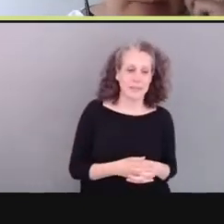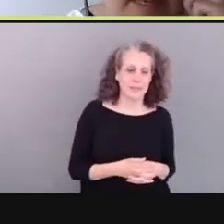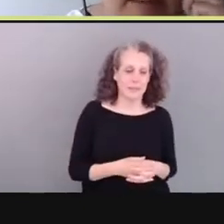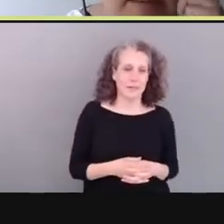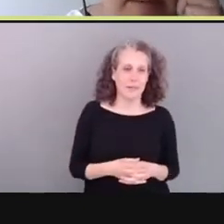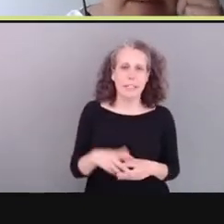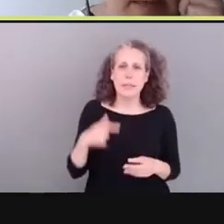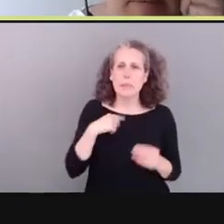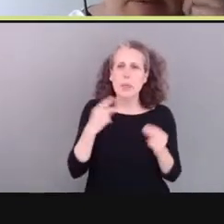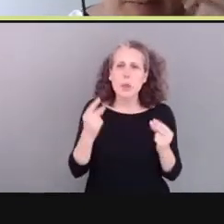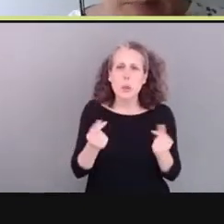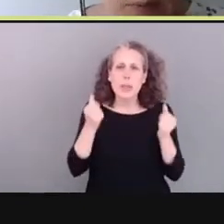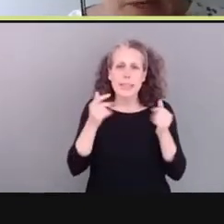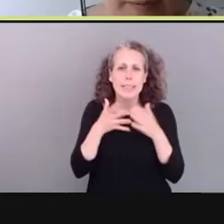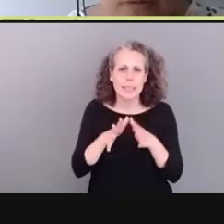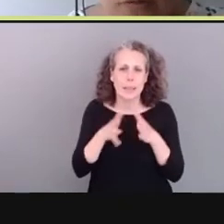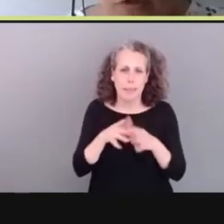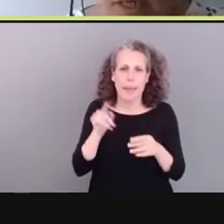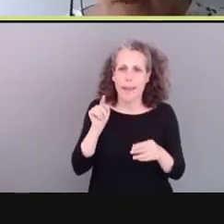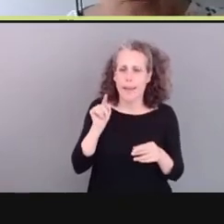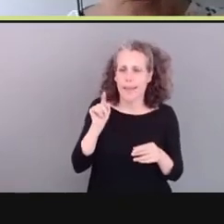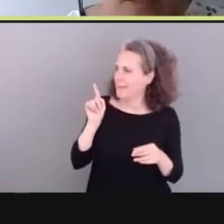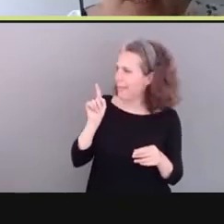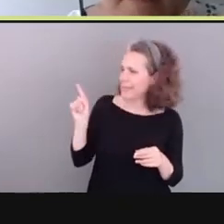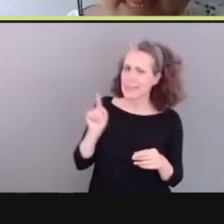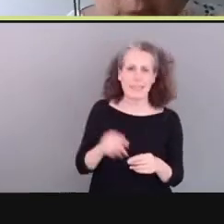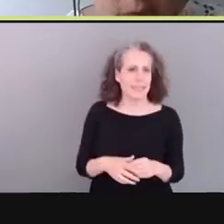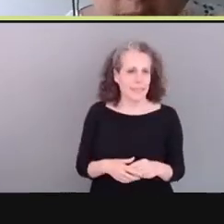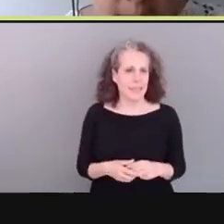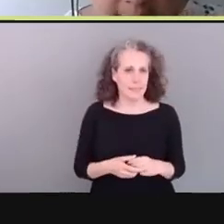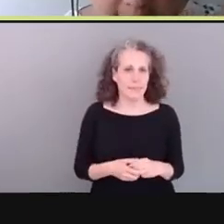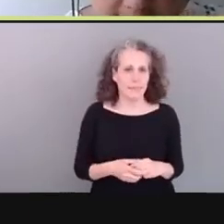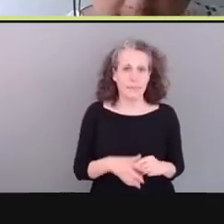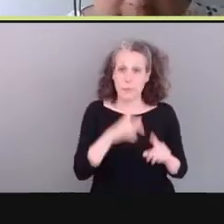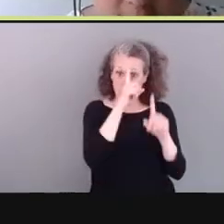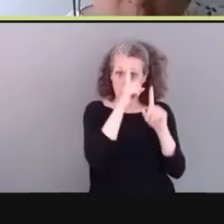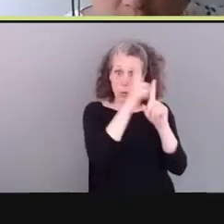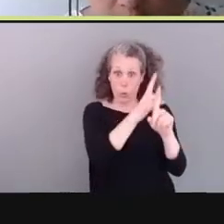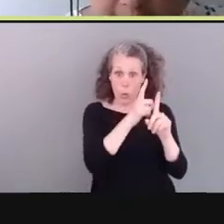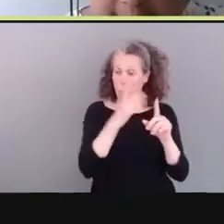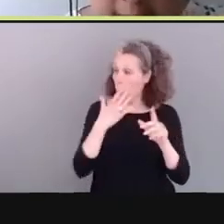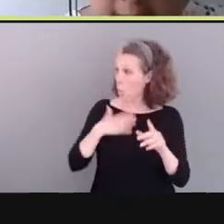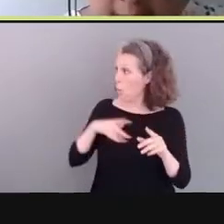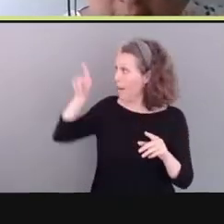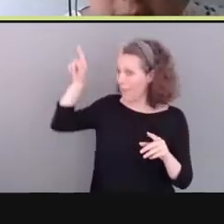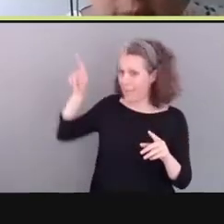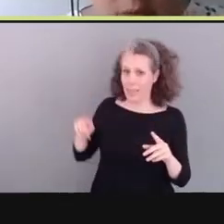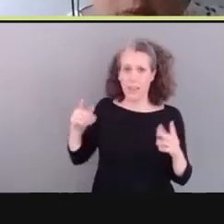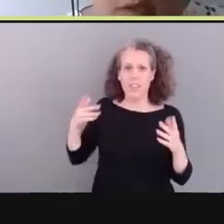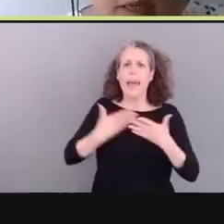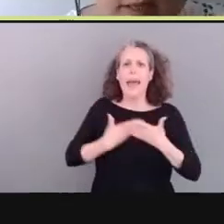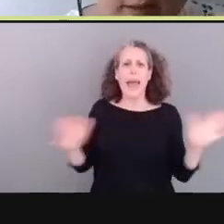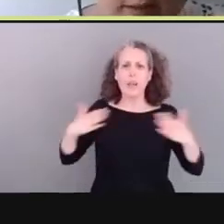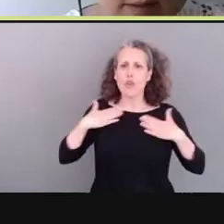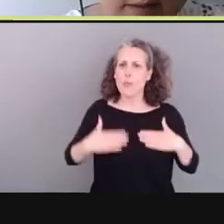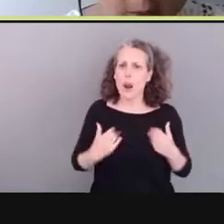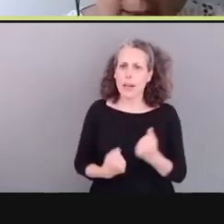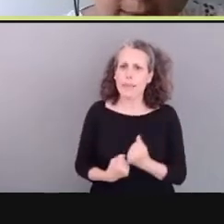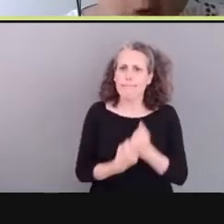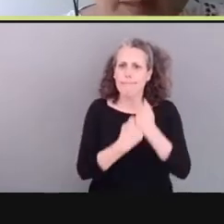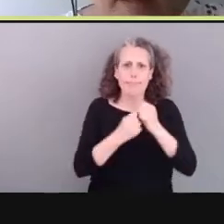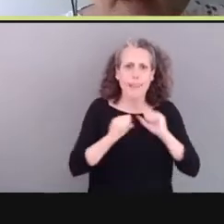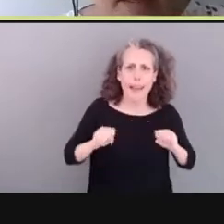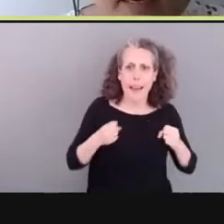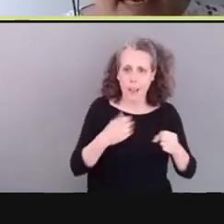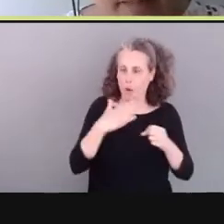disaster preparedness and risk-based programming. So we're trying to mainstream this in all humanitarian action, so in the